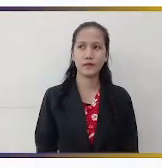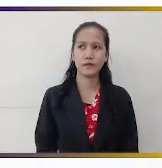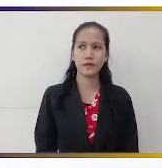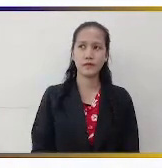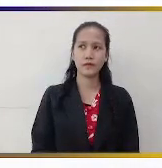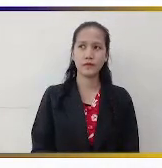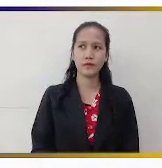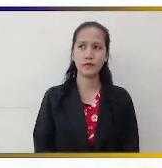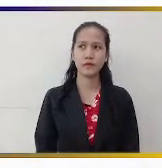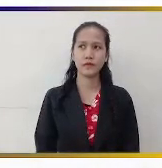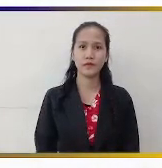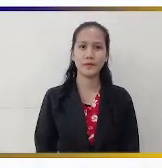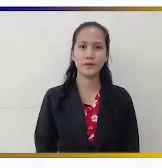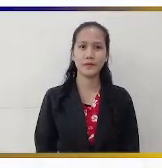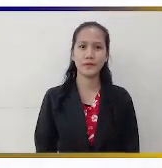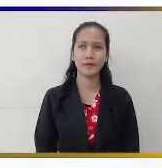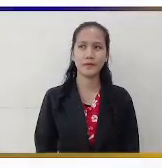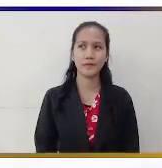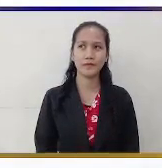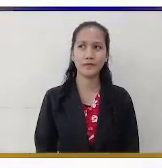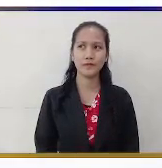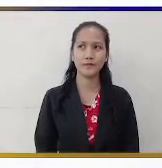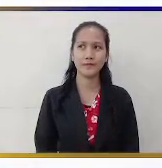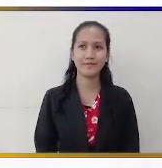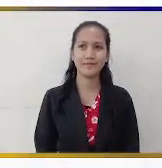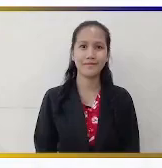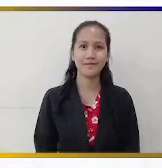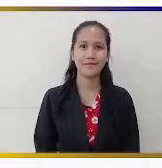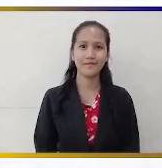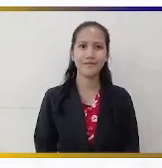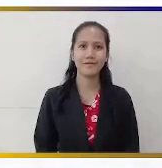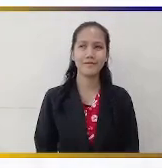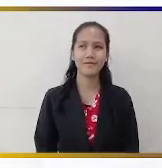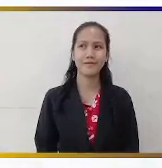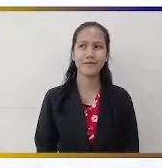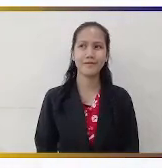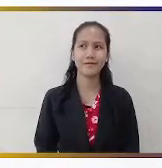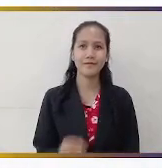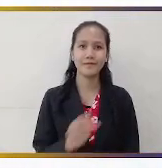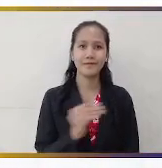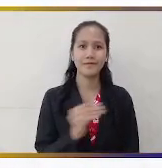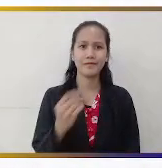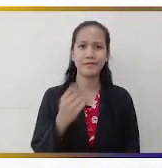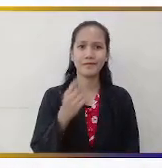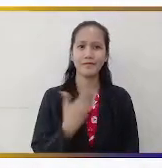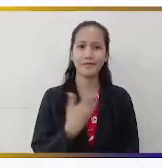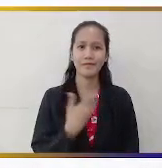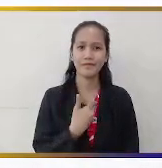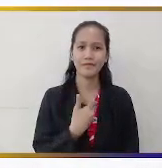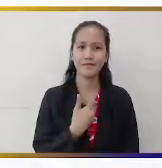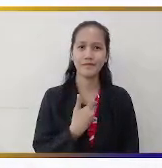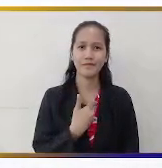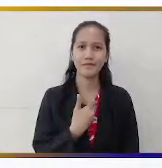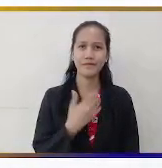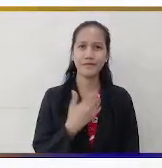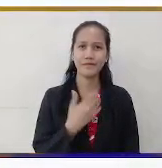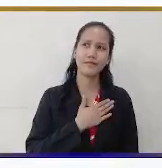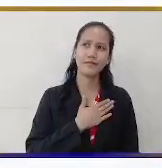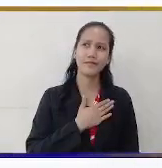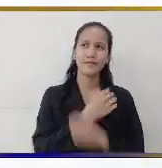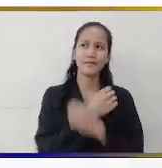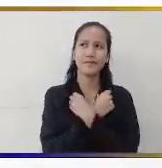Amen? You're carnal still, and you're saying to yourself, I love you, Lord, but